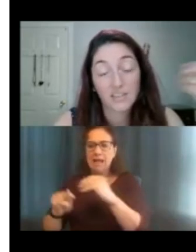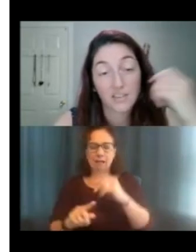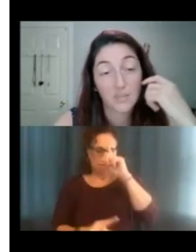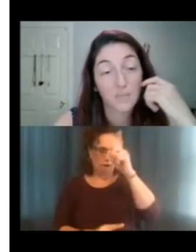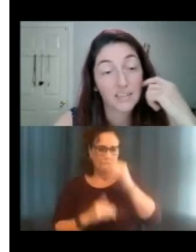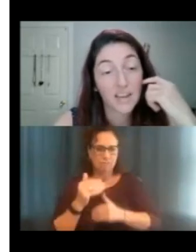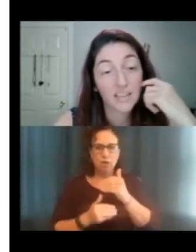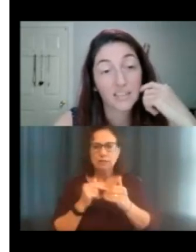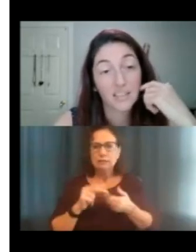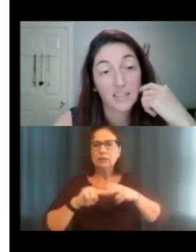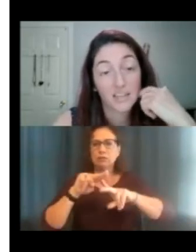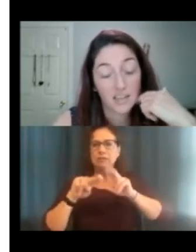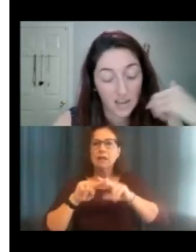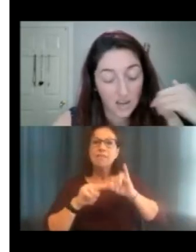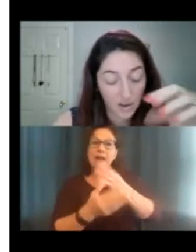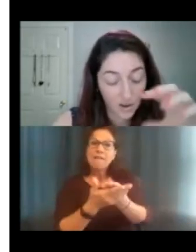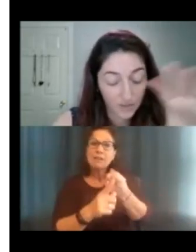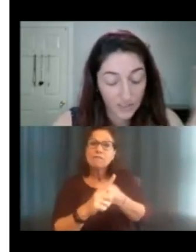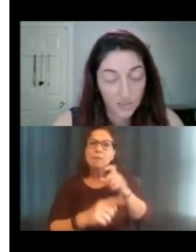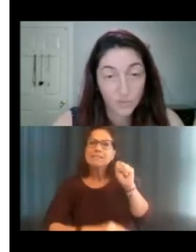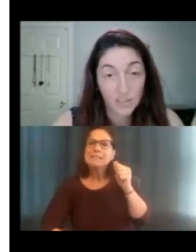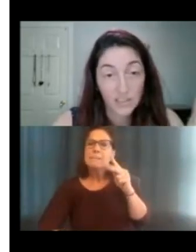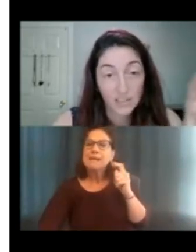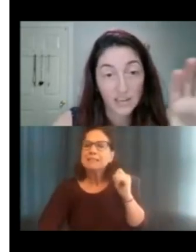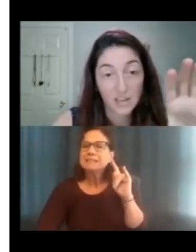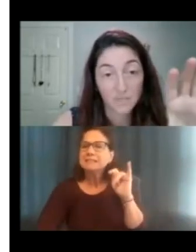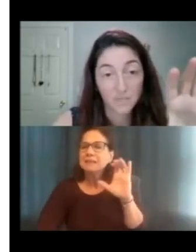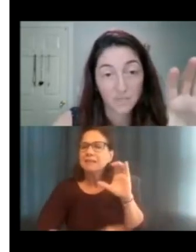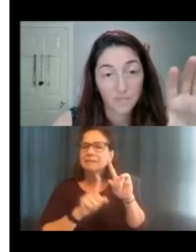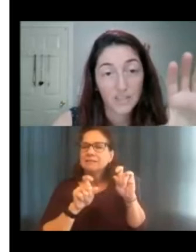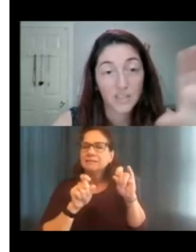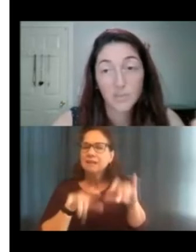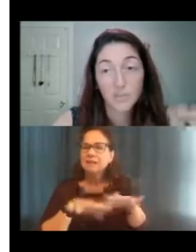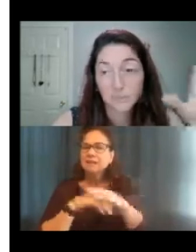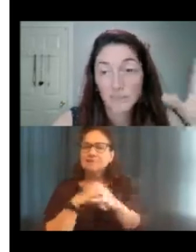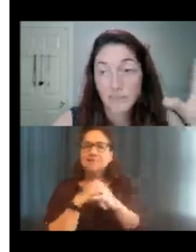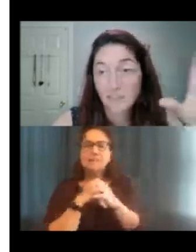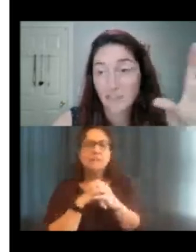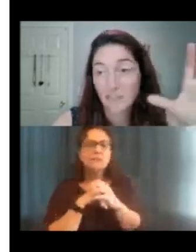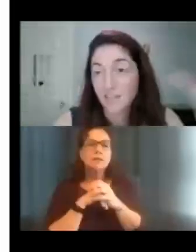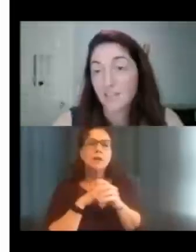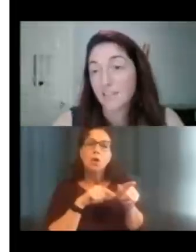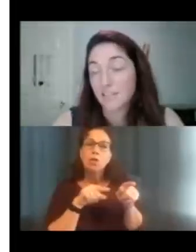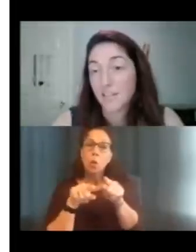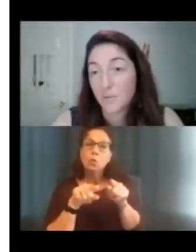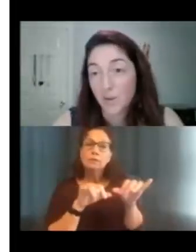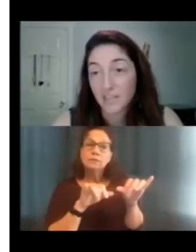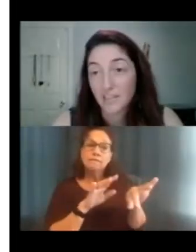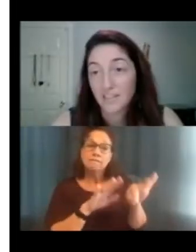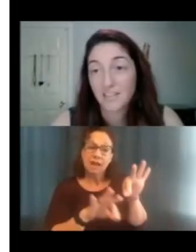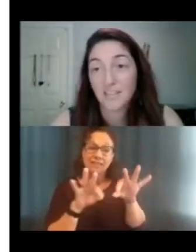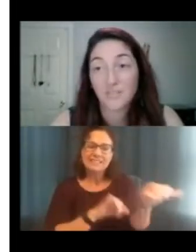processing, evidenced on a semantic task. And all of this is really similar to findings in the